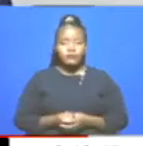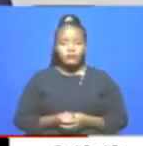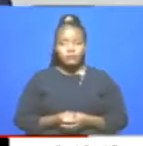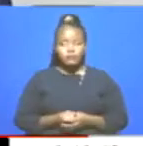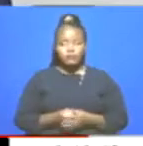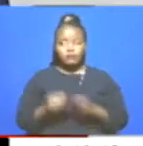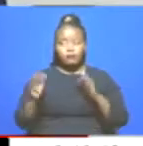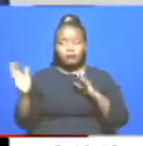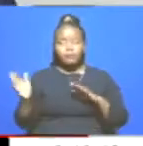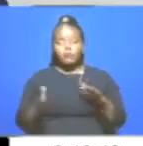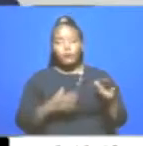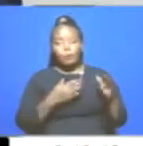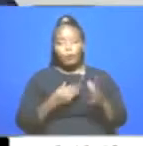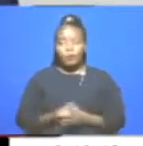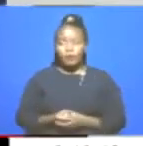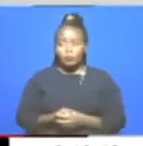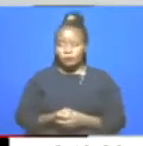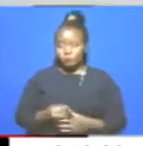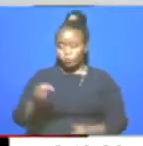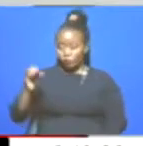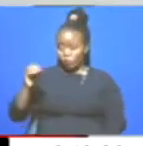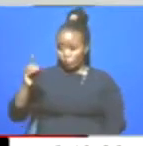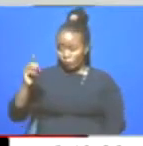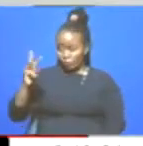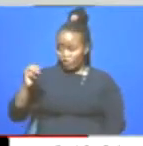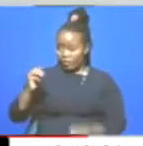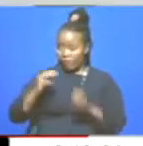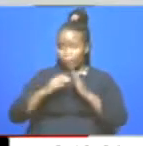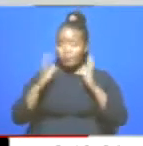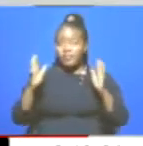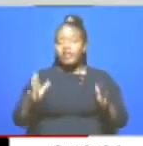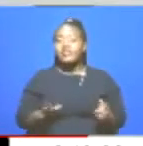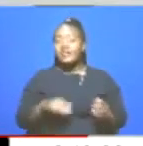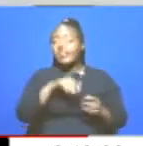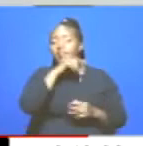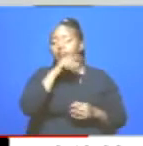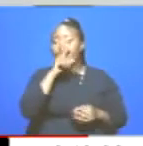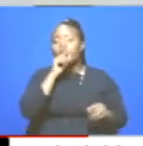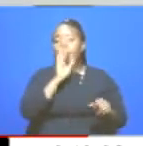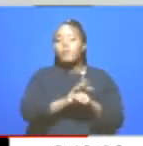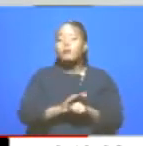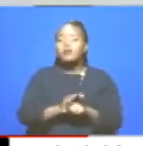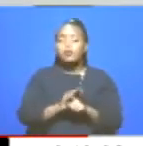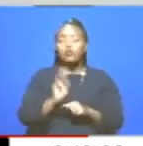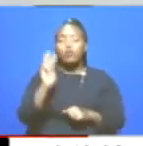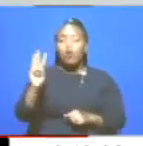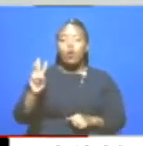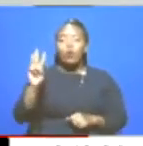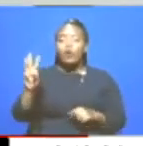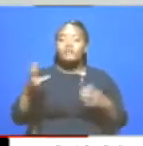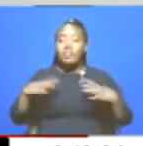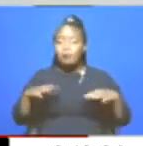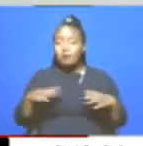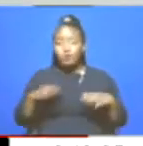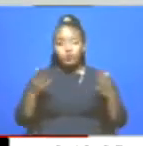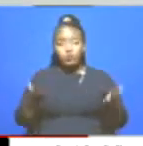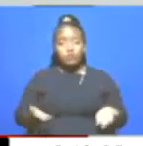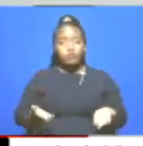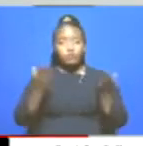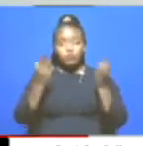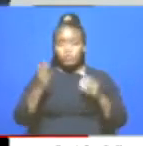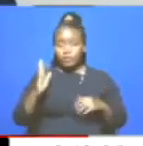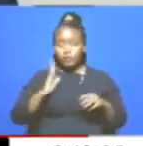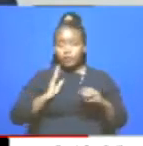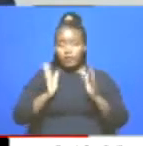And to some politics, ODM leader Raila Odinga has assured residents of Wajir County of enhanced security and improved infrastructure